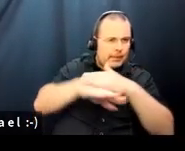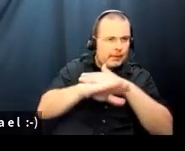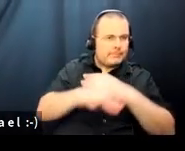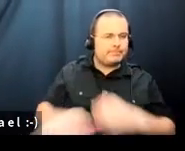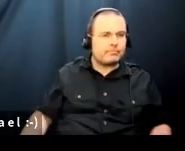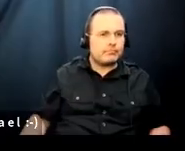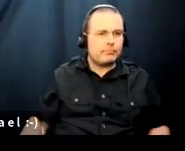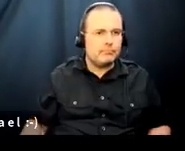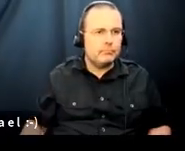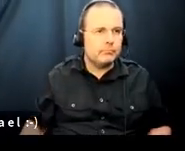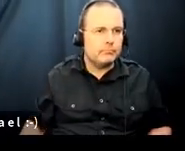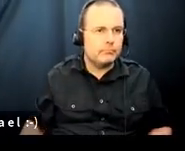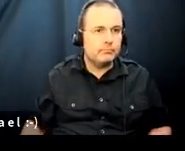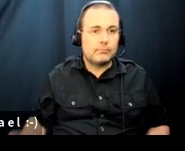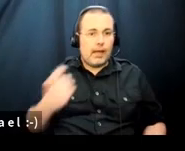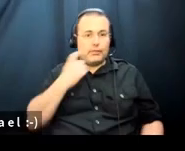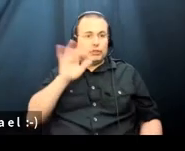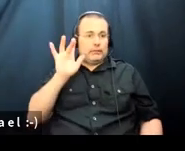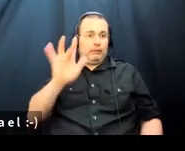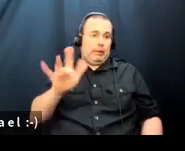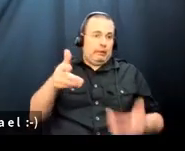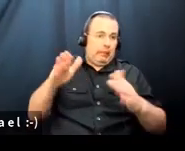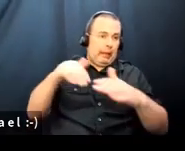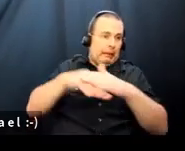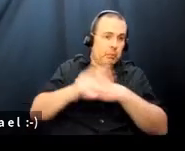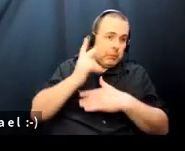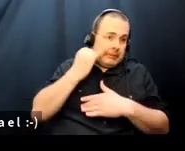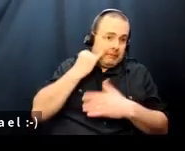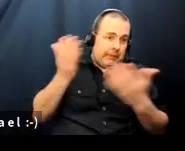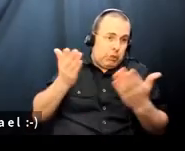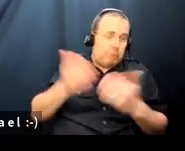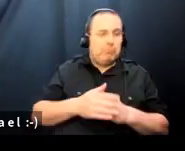All right, I just clicked to let them in, so we'll see if they're here. All right,